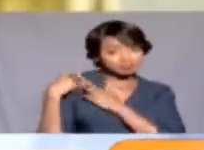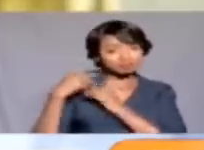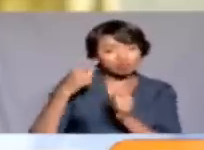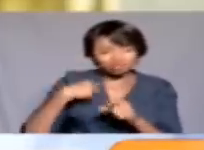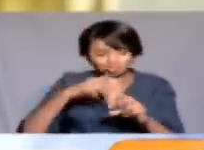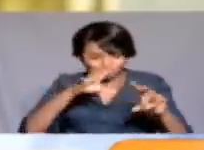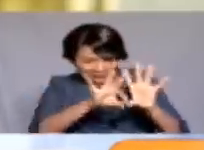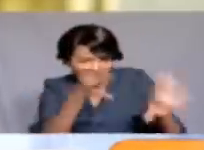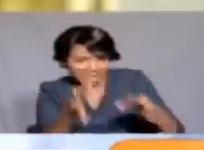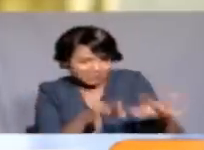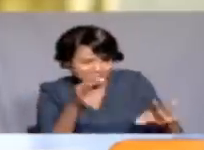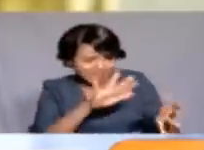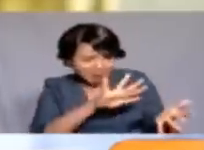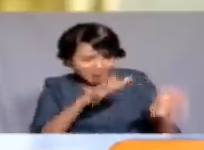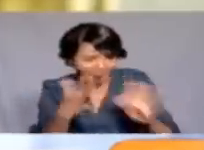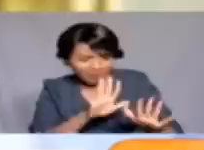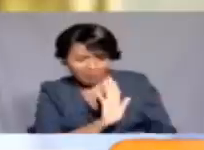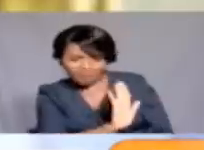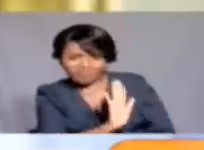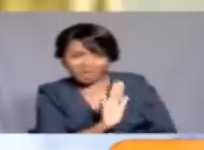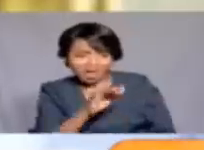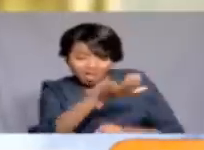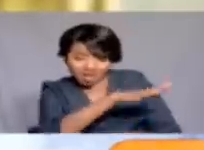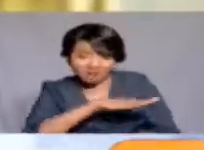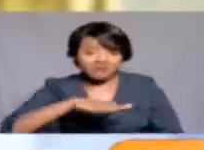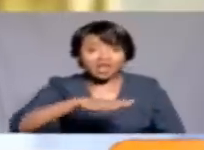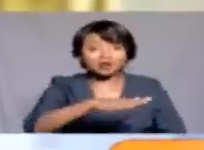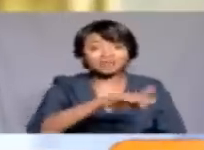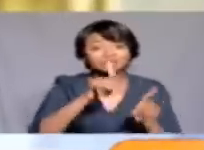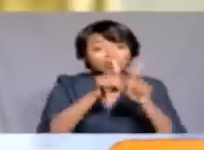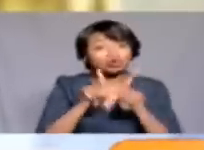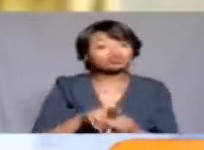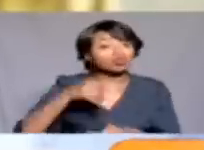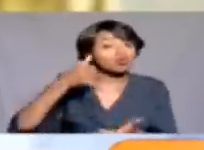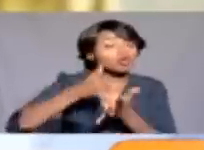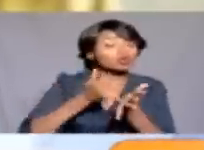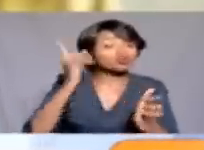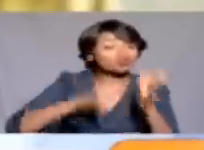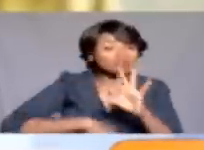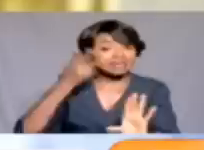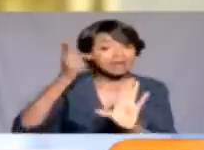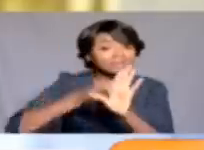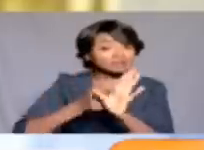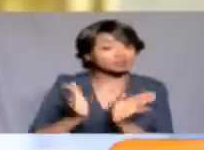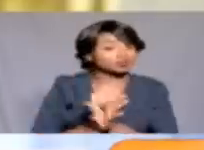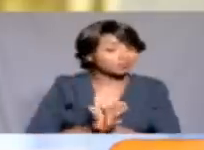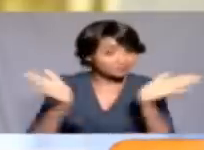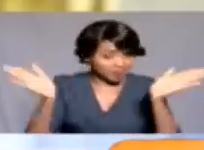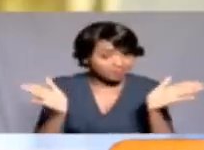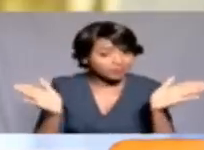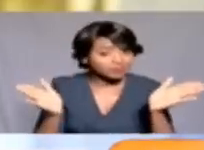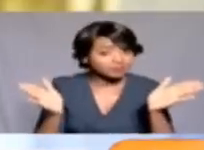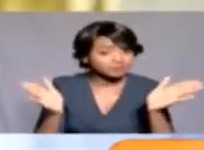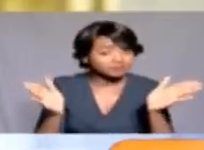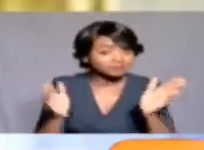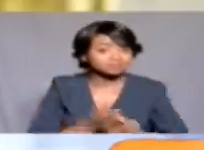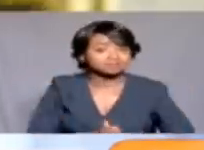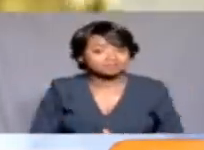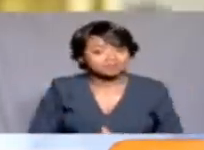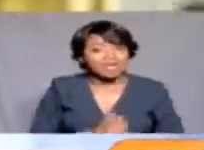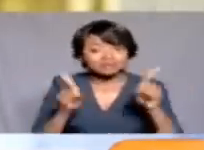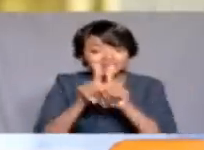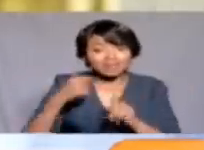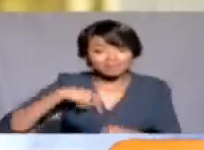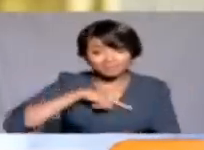impact assessment, which also includes public participation in that matter. And as I said earlier,